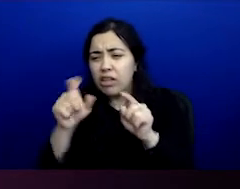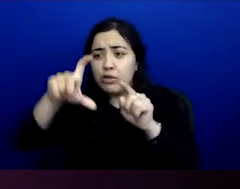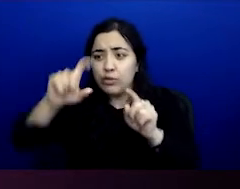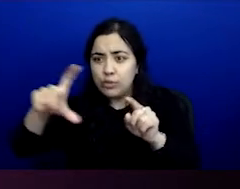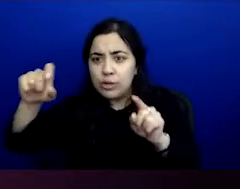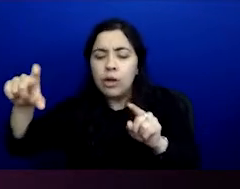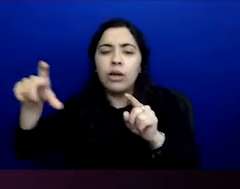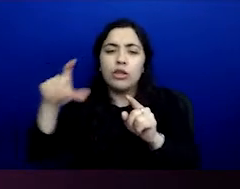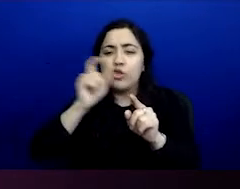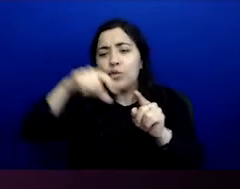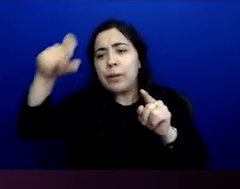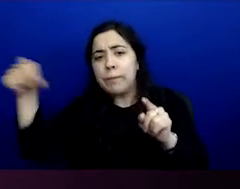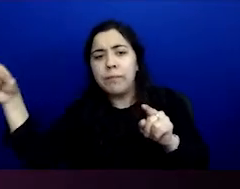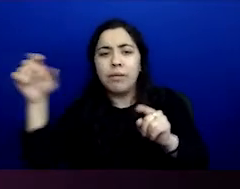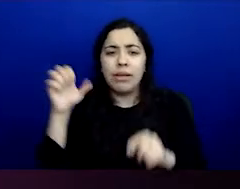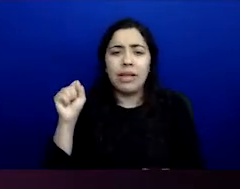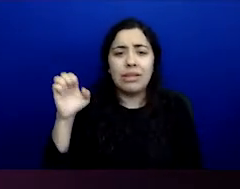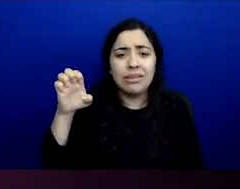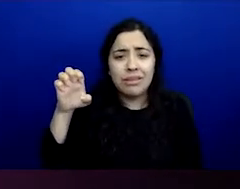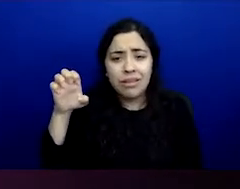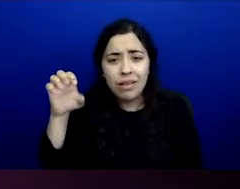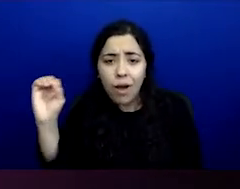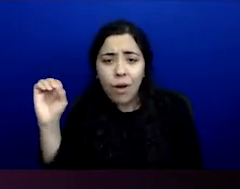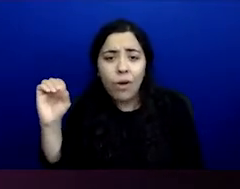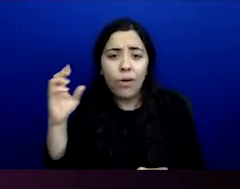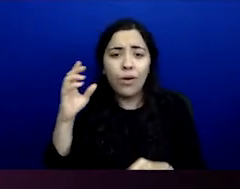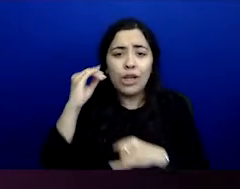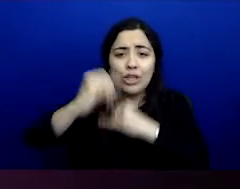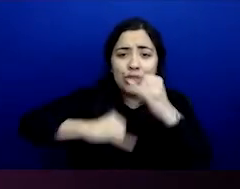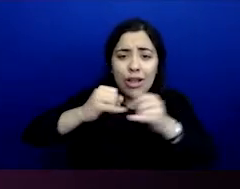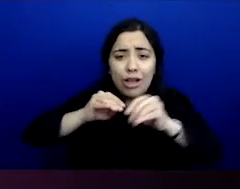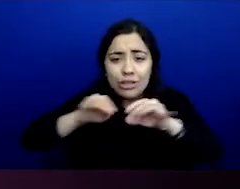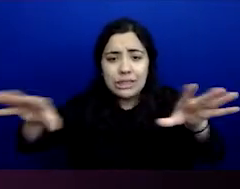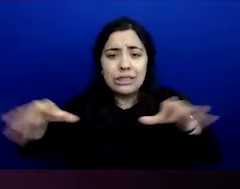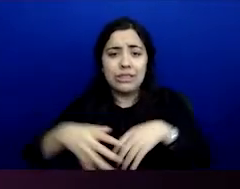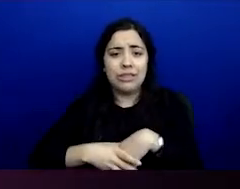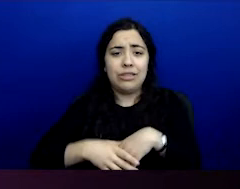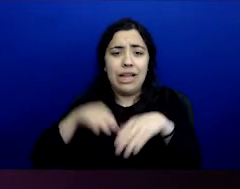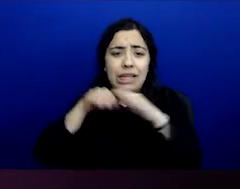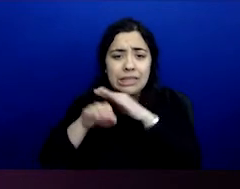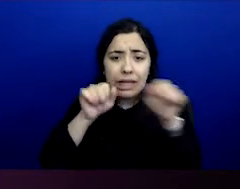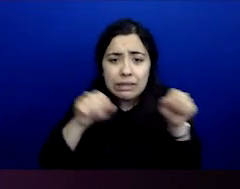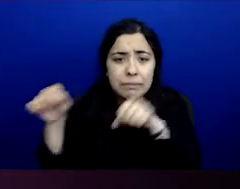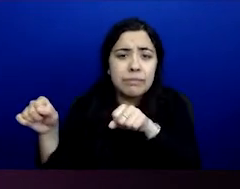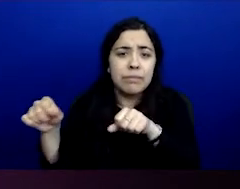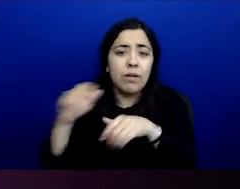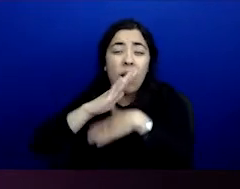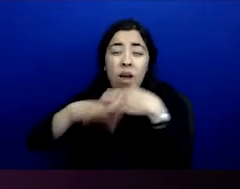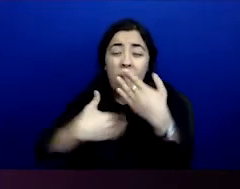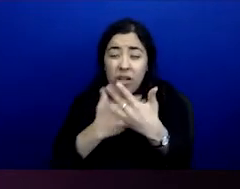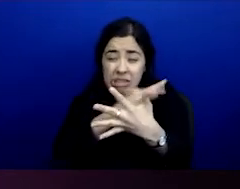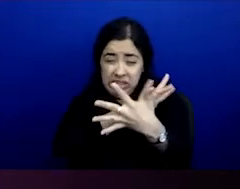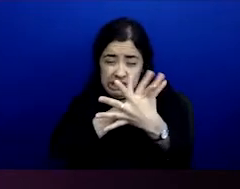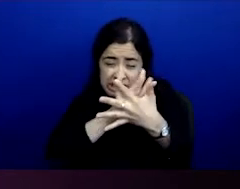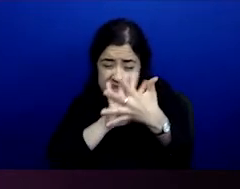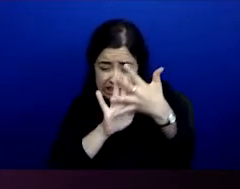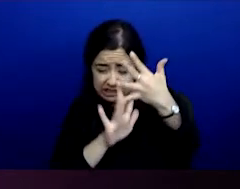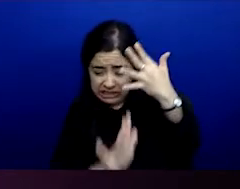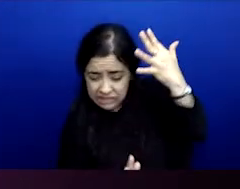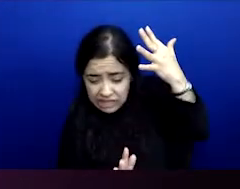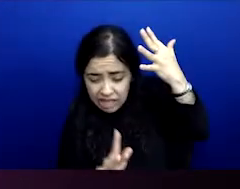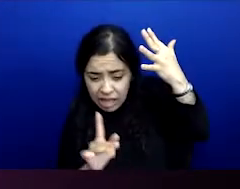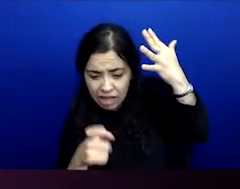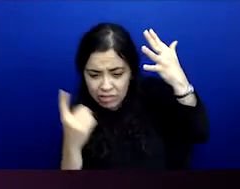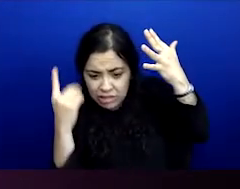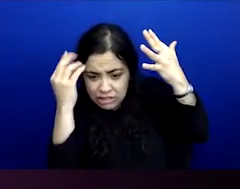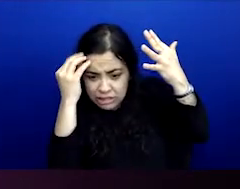and internationalization and just so accessibility. Like, so much stuff here as a developer you have to consider